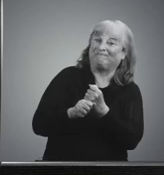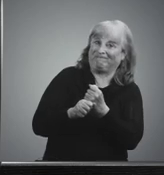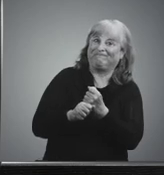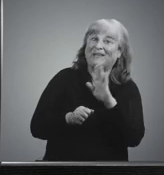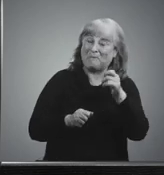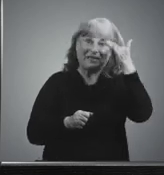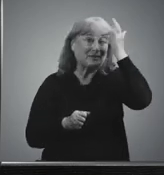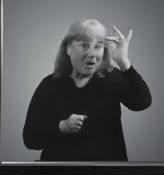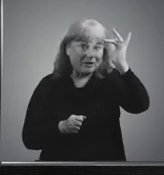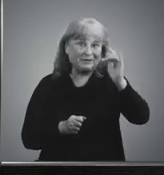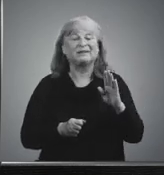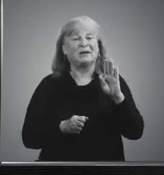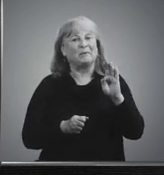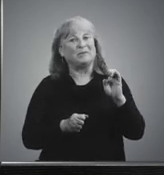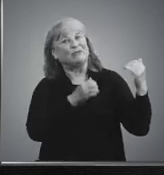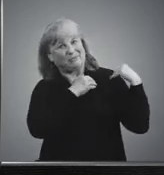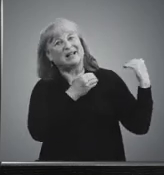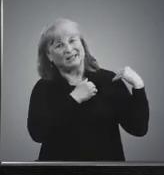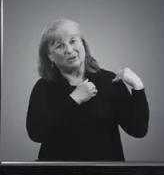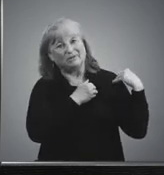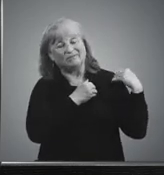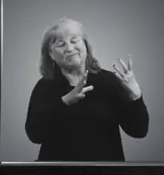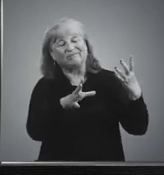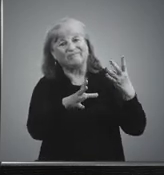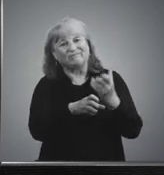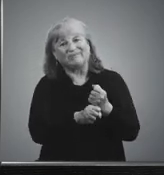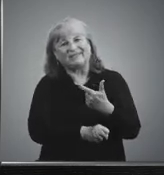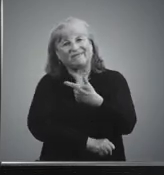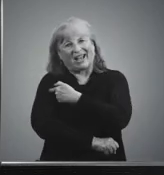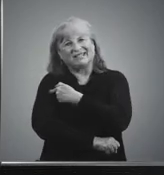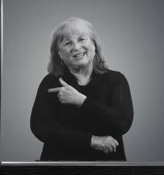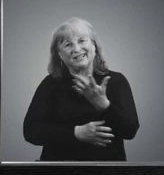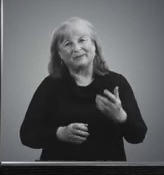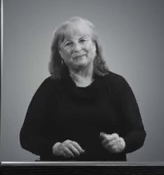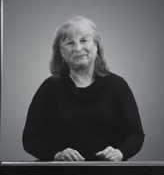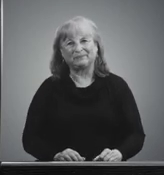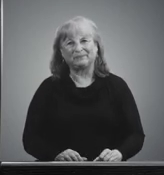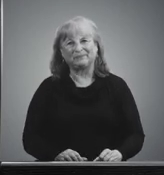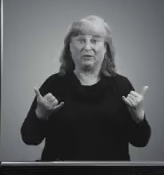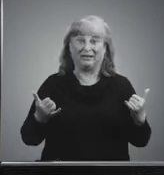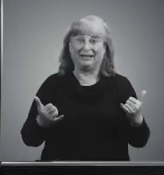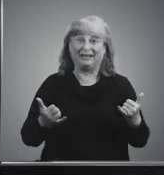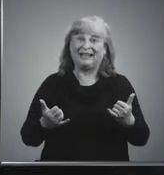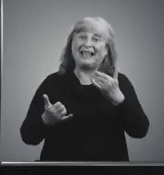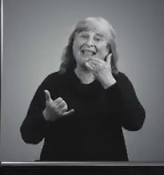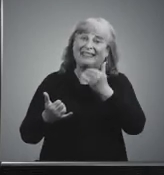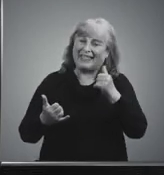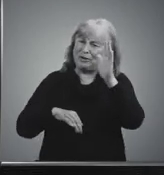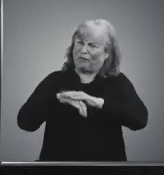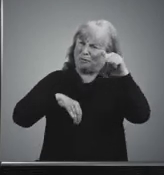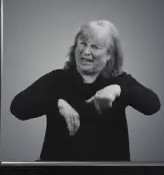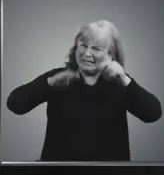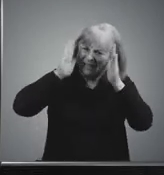Get vaccinated. Now. Now. Now. Now. Be smart. Be responsible. Get vaccinated.